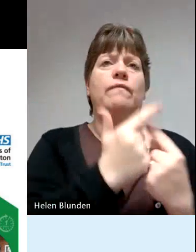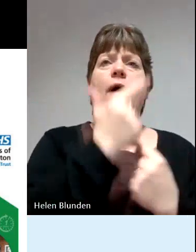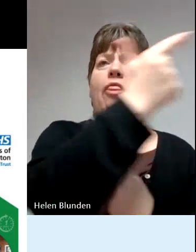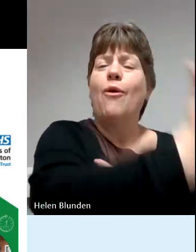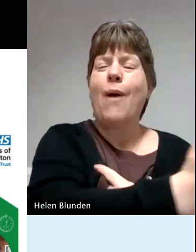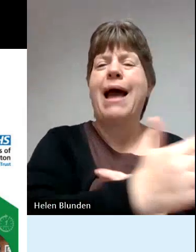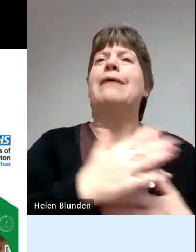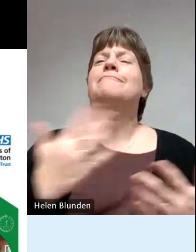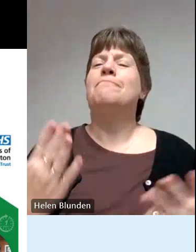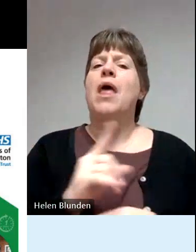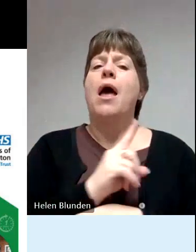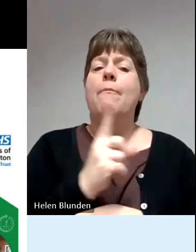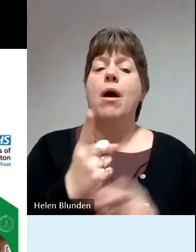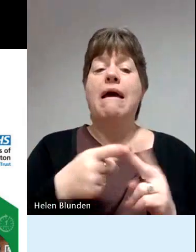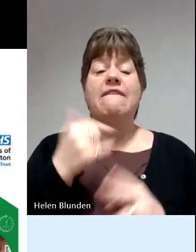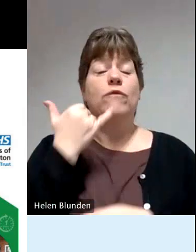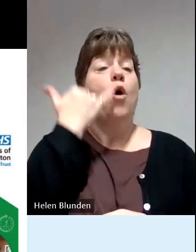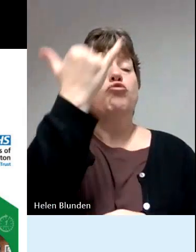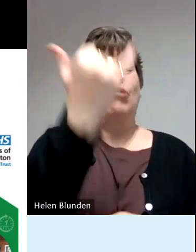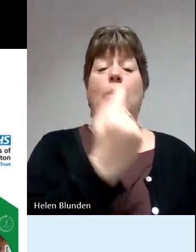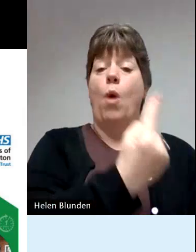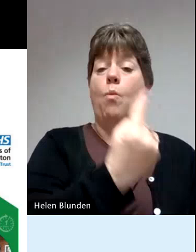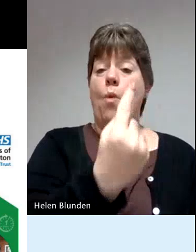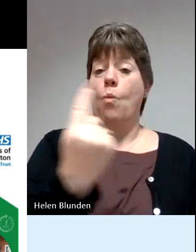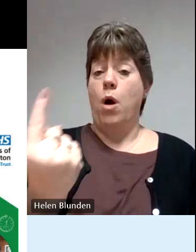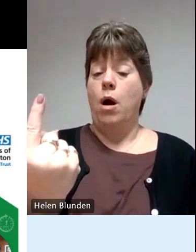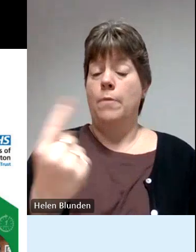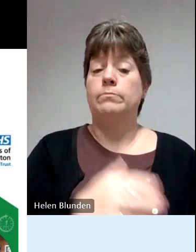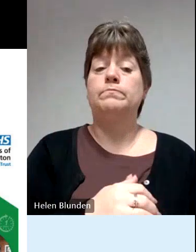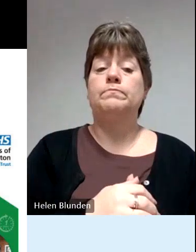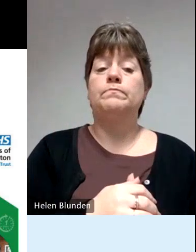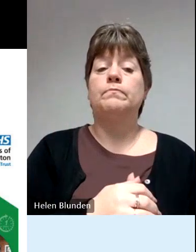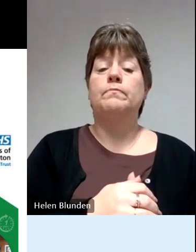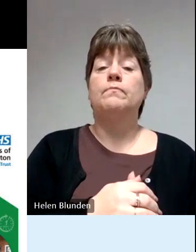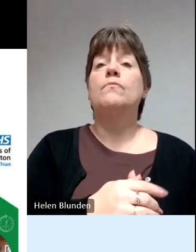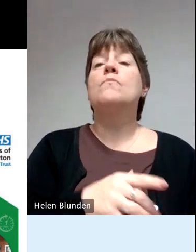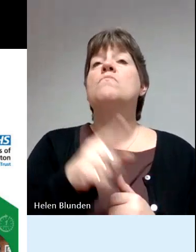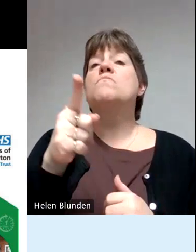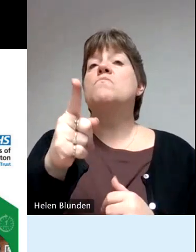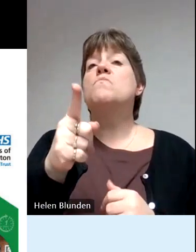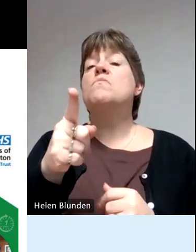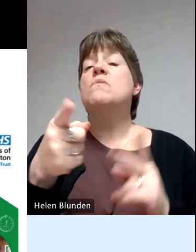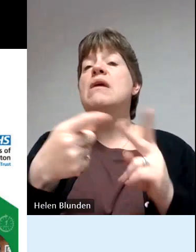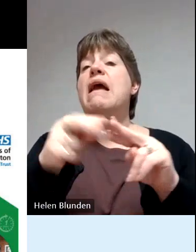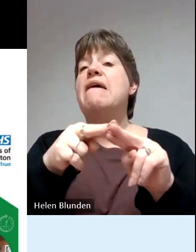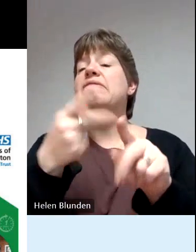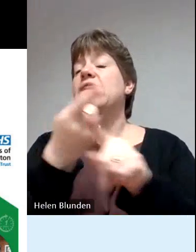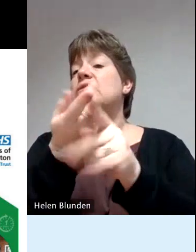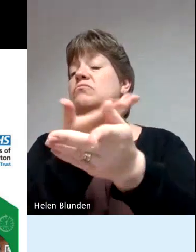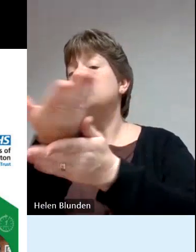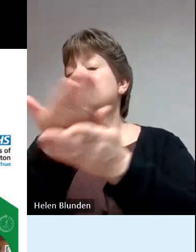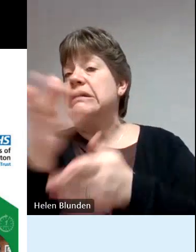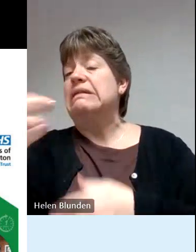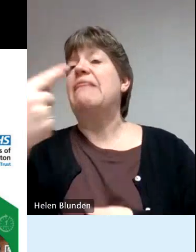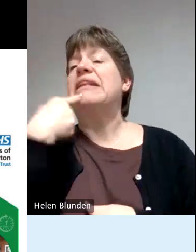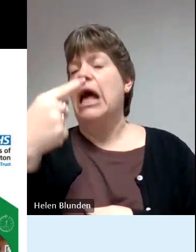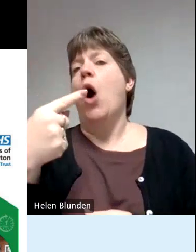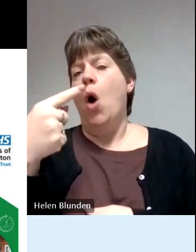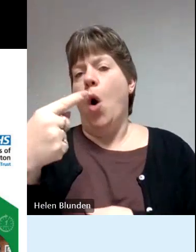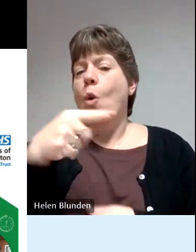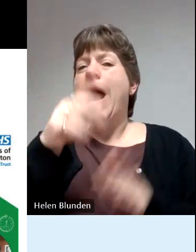again, if you call 111 and the outcome, as we call it, or the disposition, is that your care